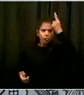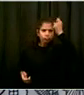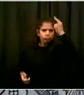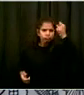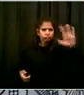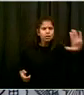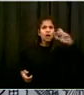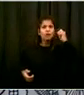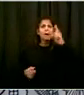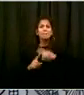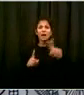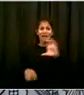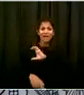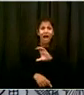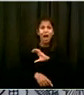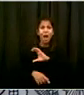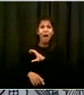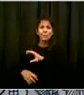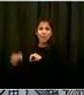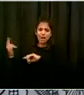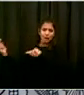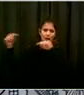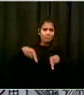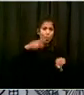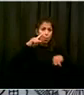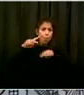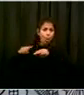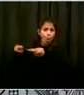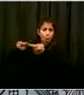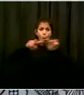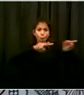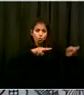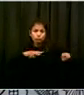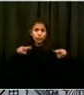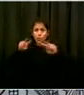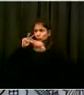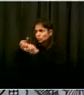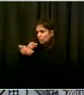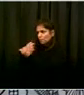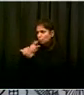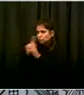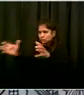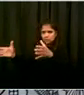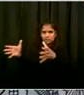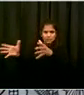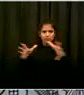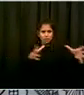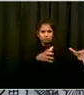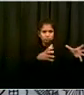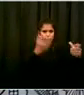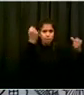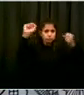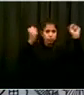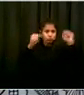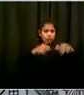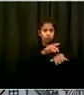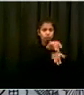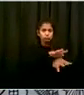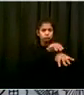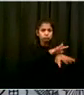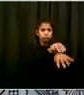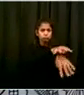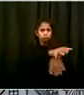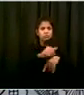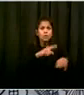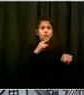And when the NYPD makes clear to anybody that they need to act in a way that's appropriate given the challenge